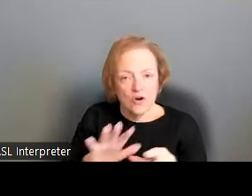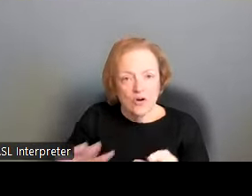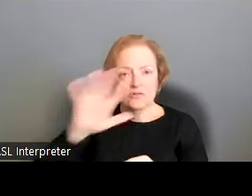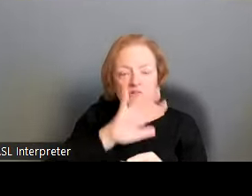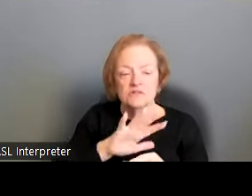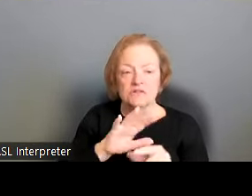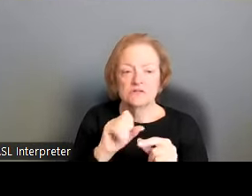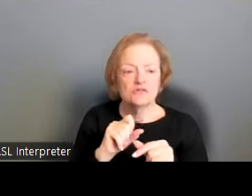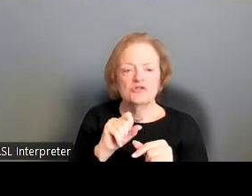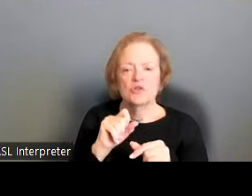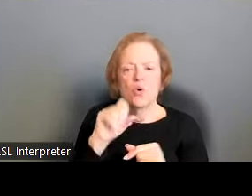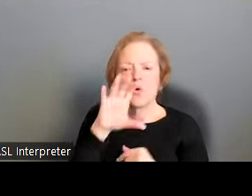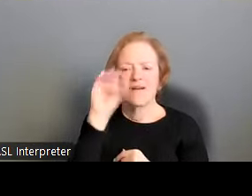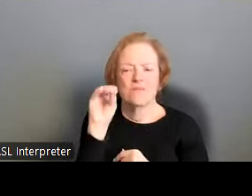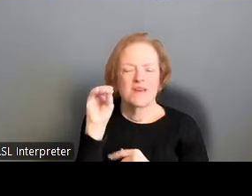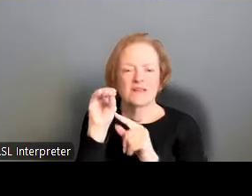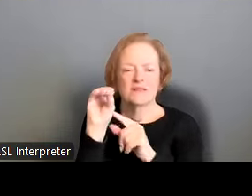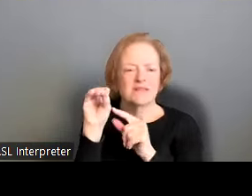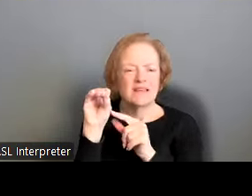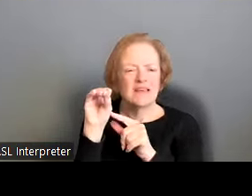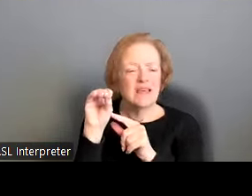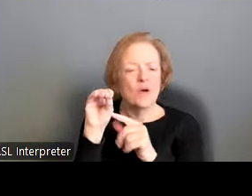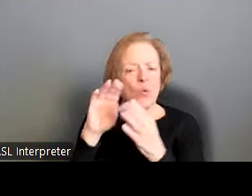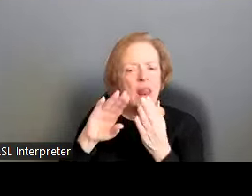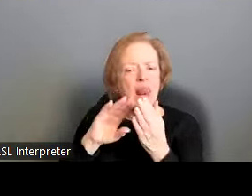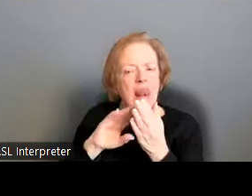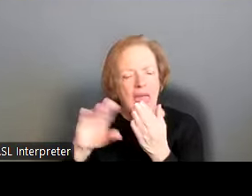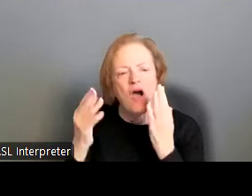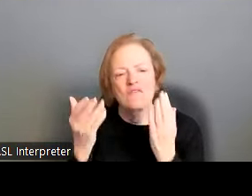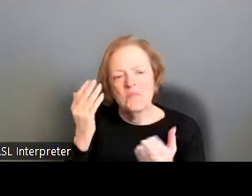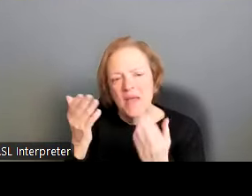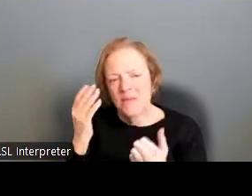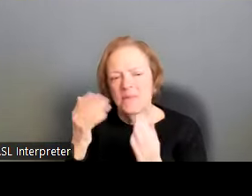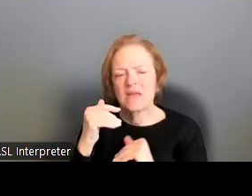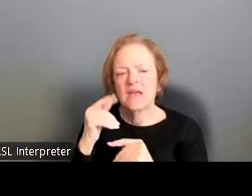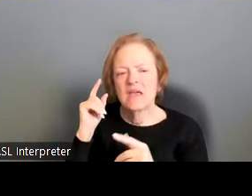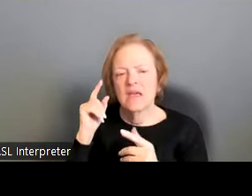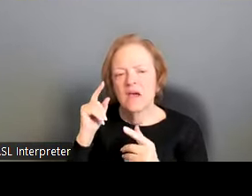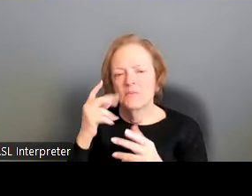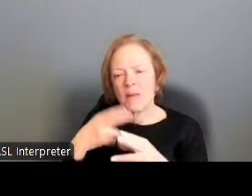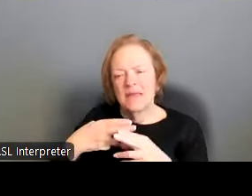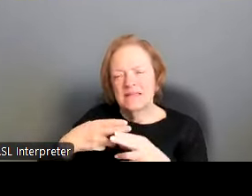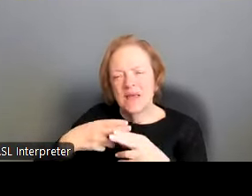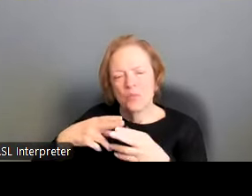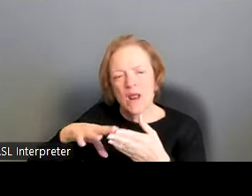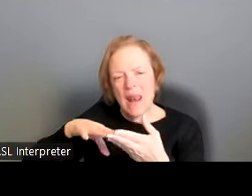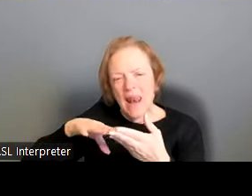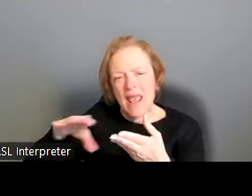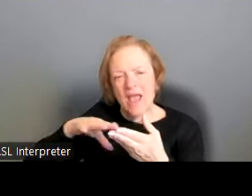Employers are not going to, they'll put people on layoff. And so we might go back to that temporary layoff,